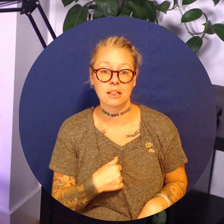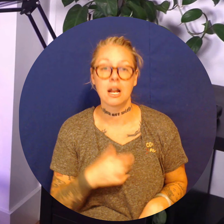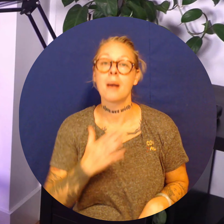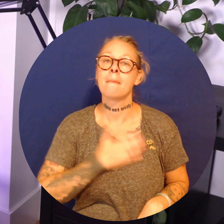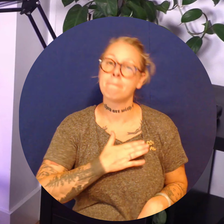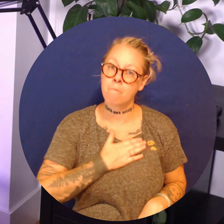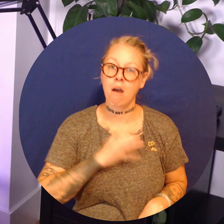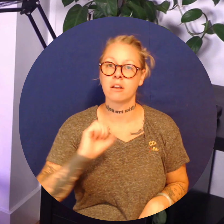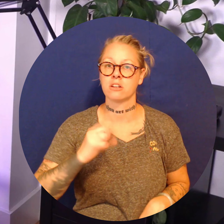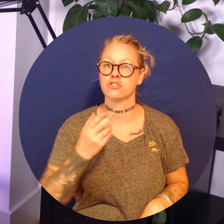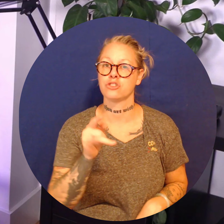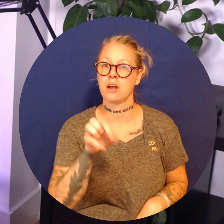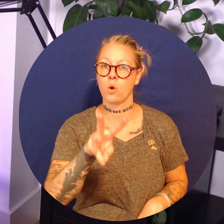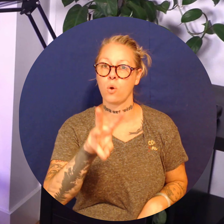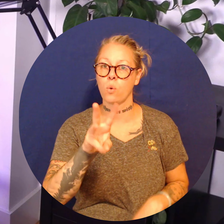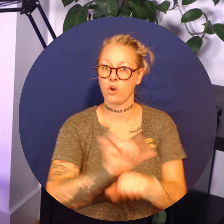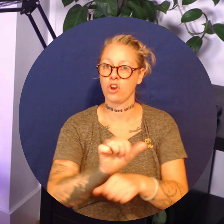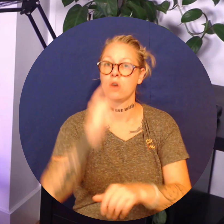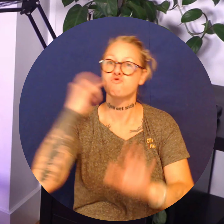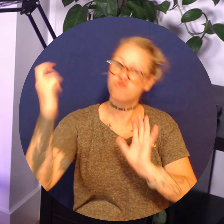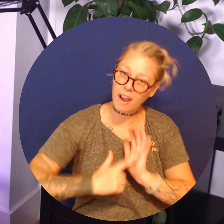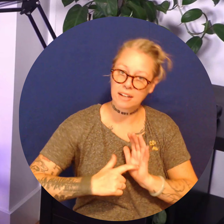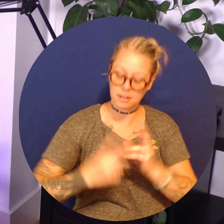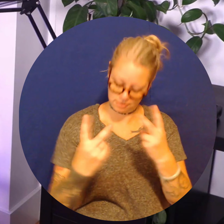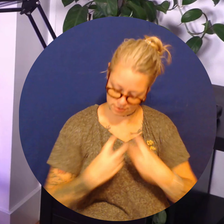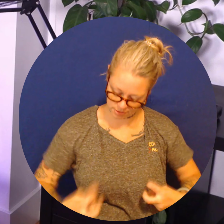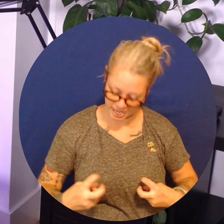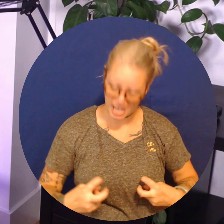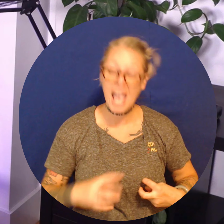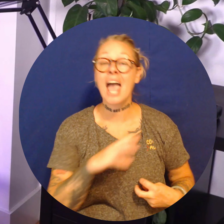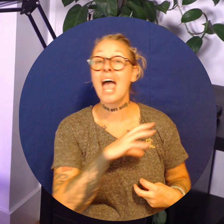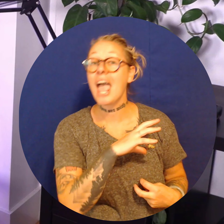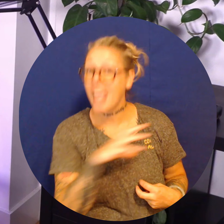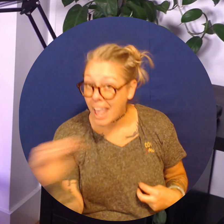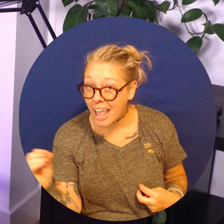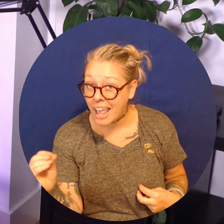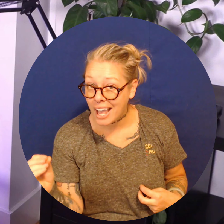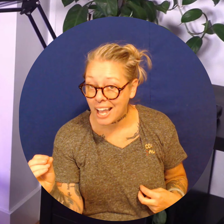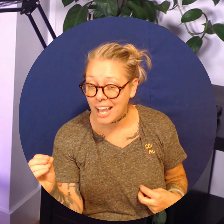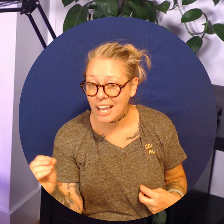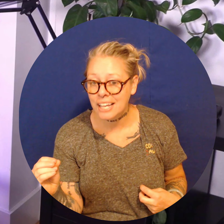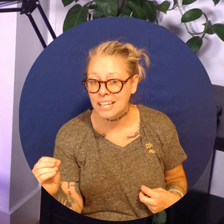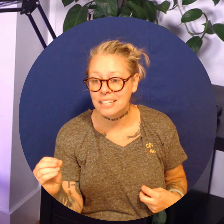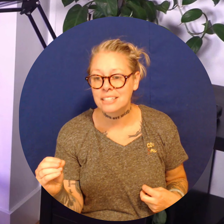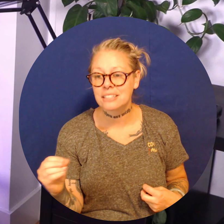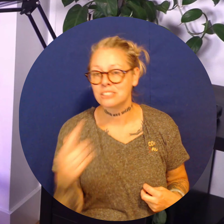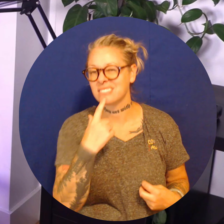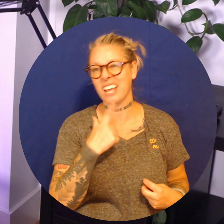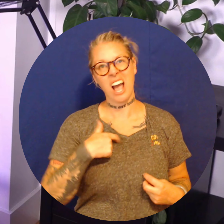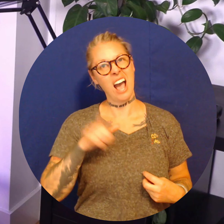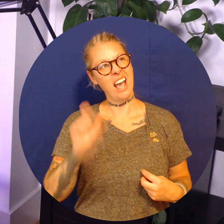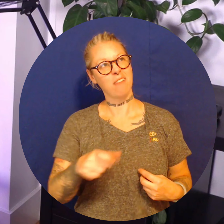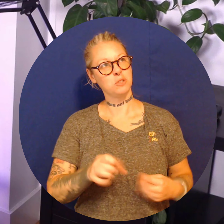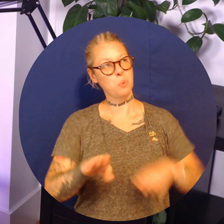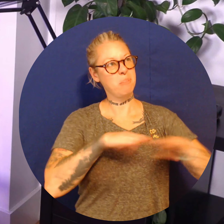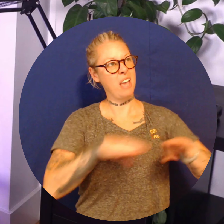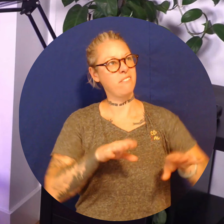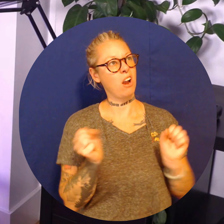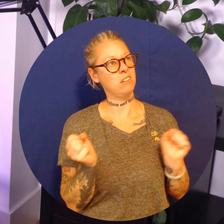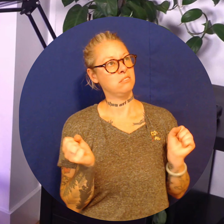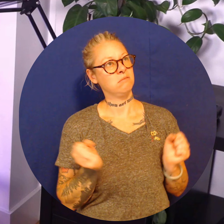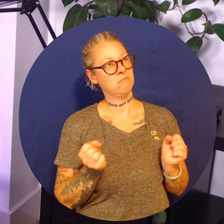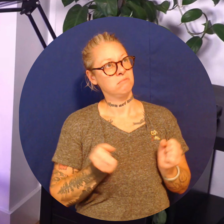battle work is acknowledging that and also saying i don't need to act out in those